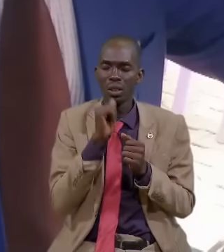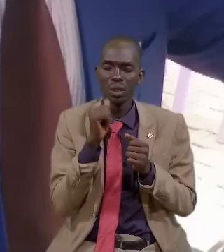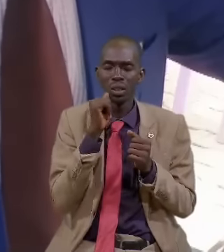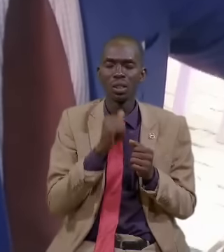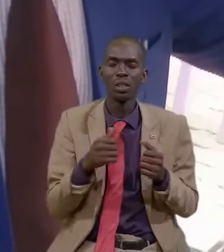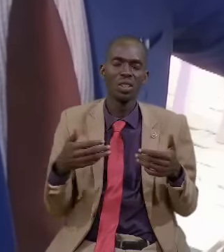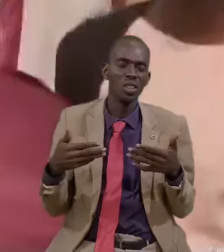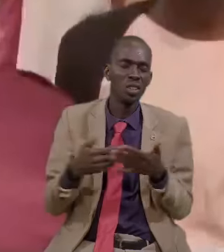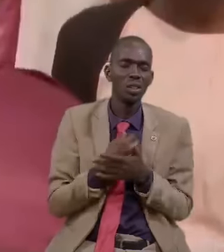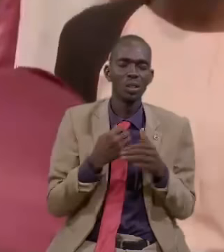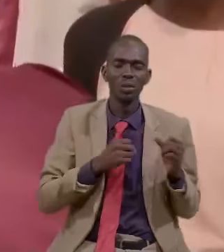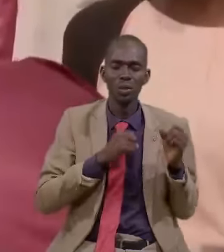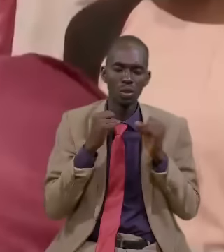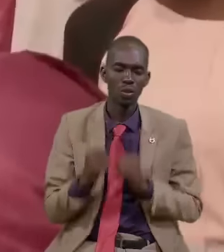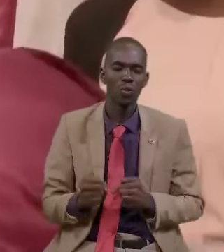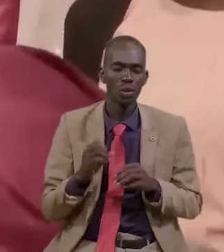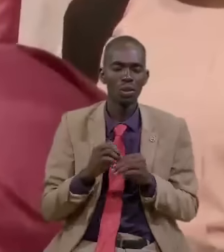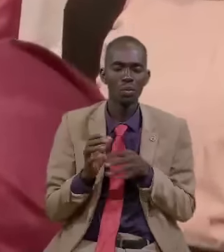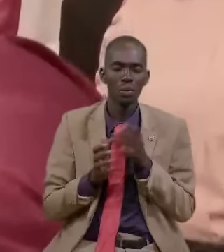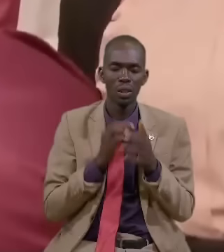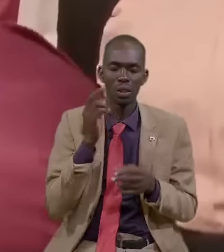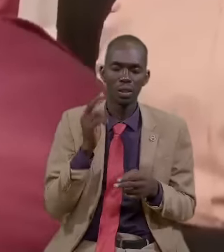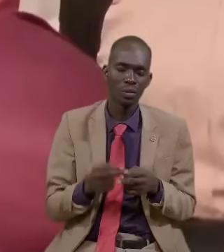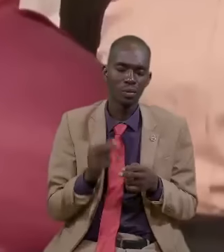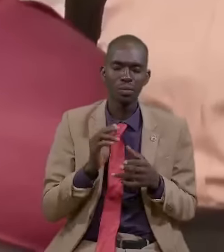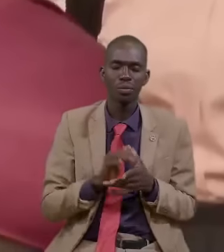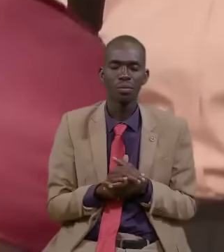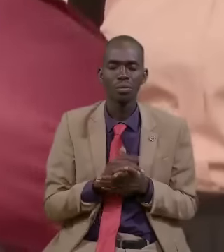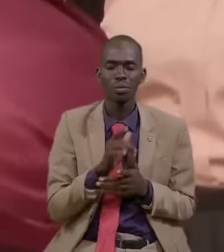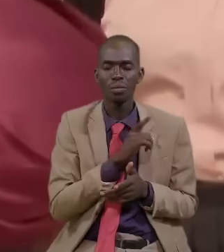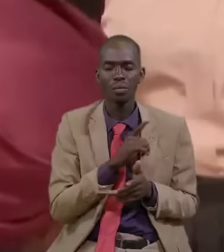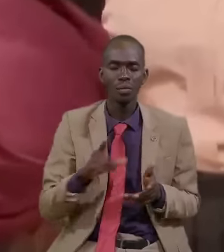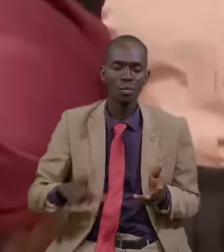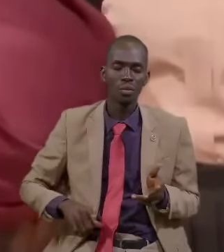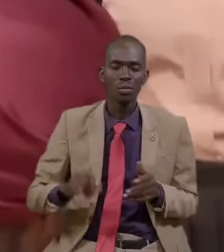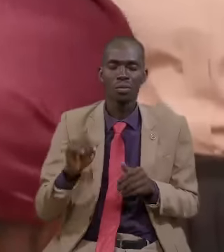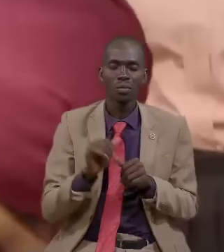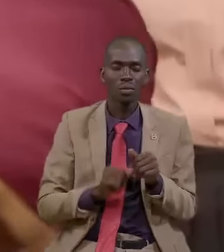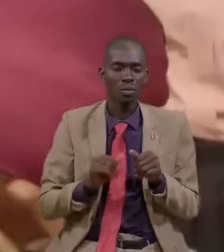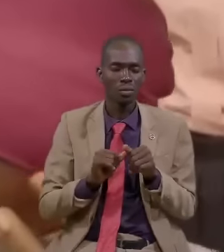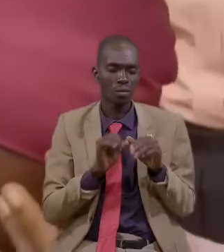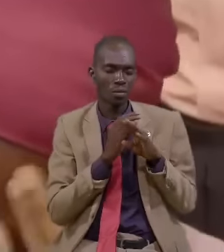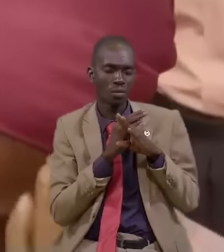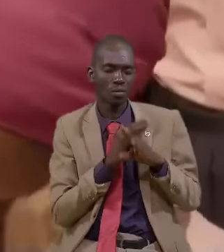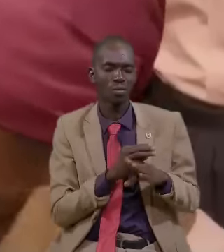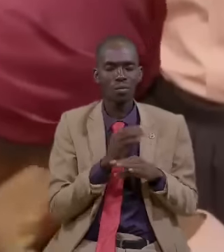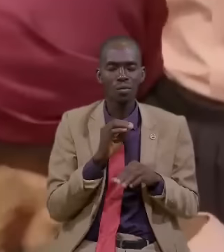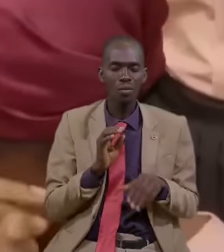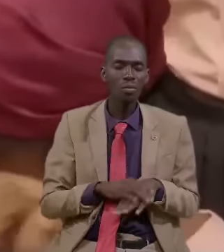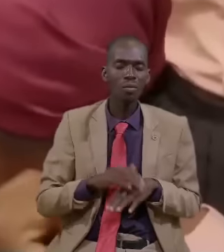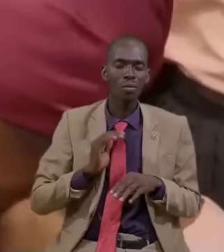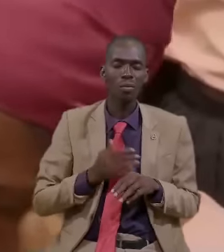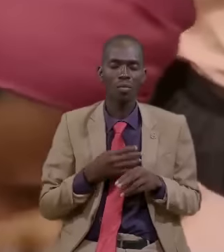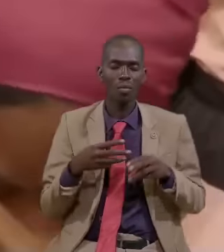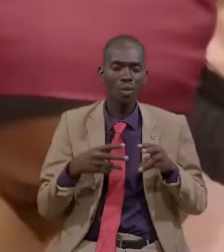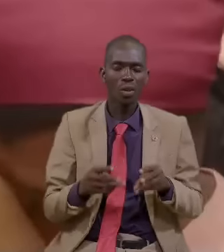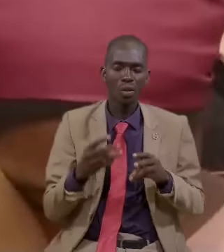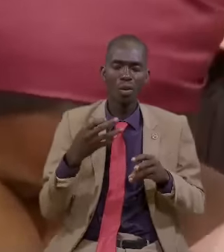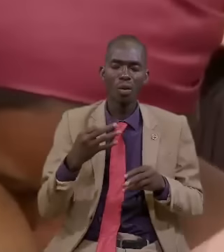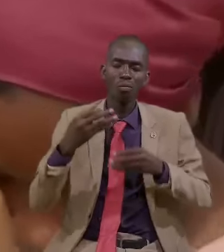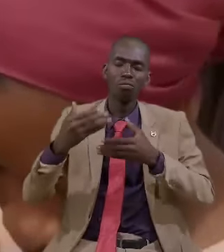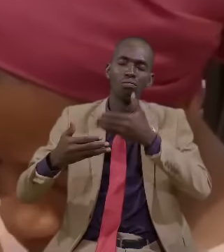in Jesus' name. Lord, every obstacle in our way for progress, every obstacle in